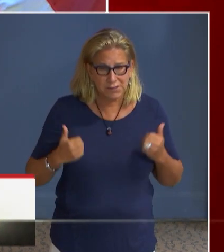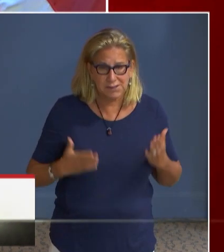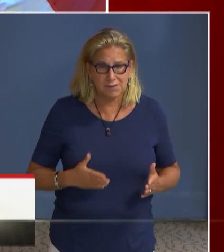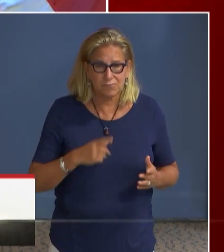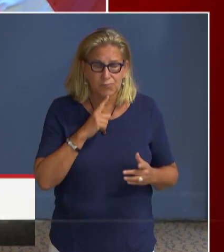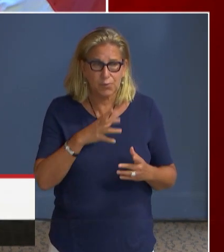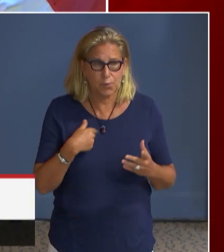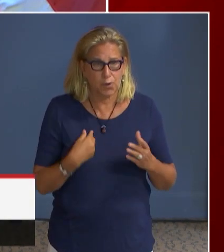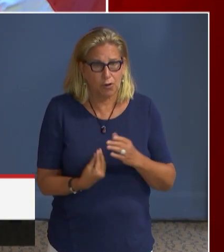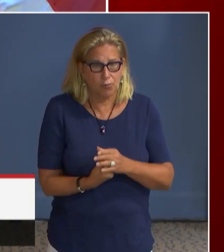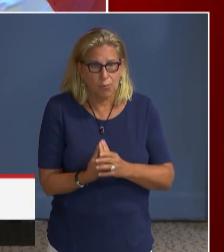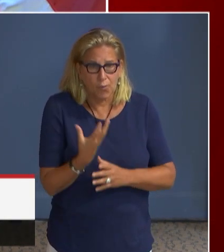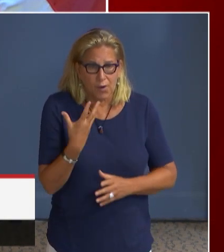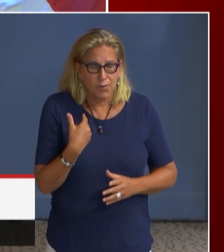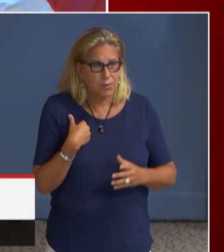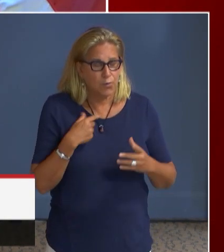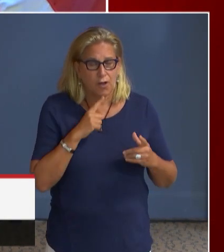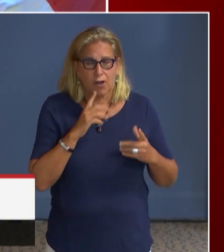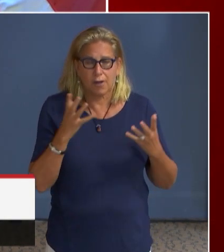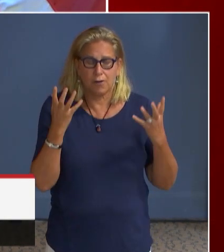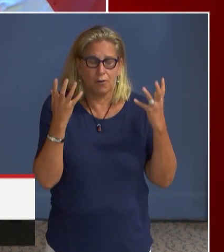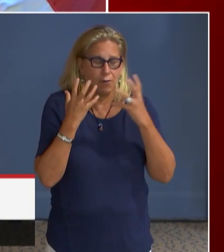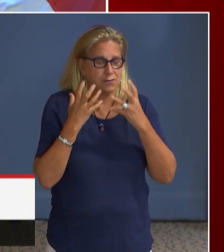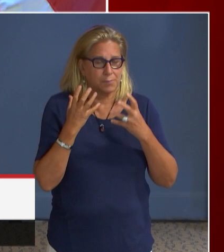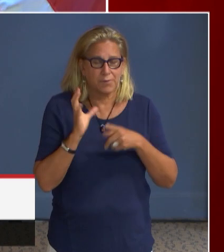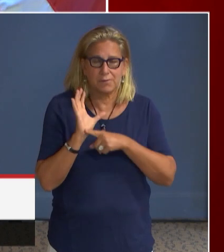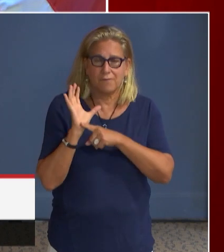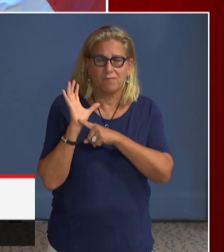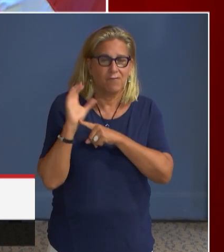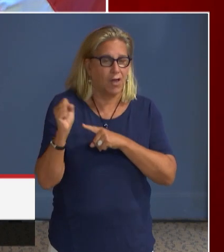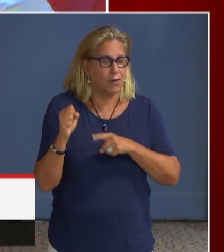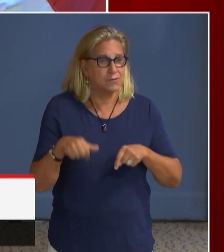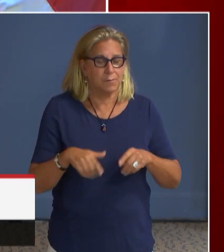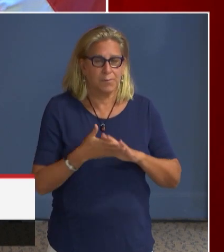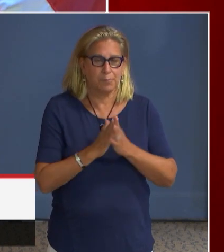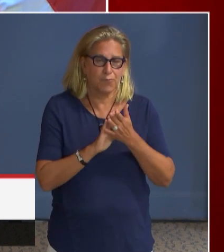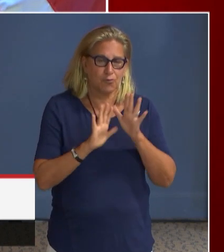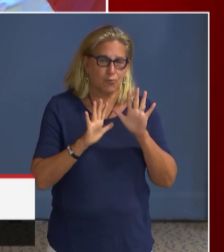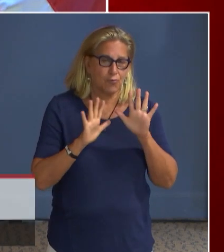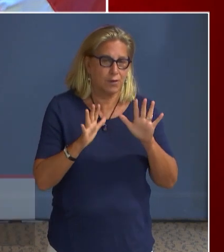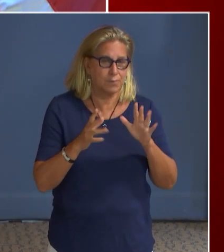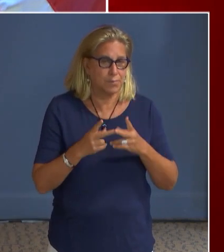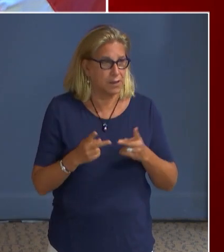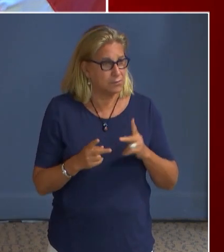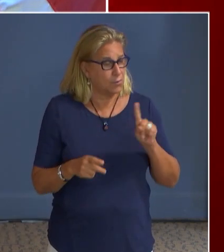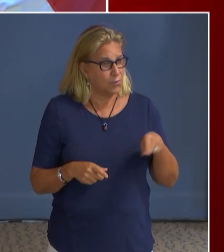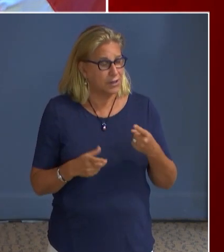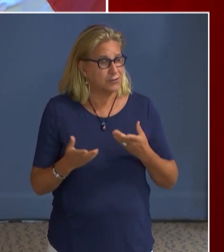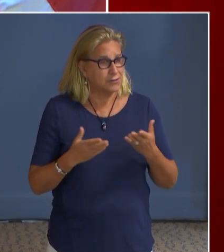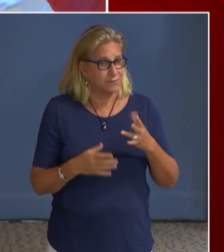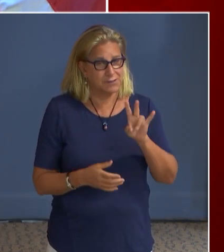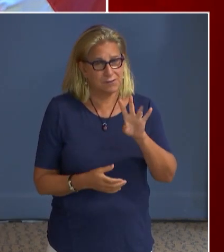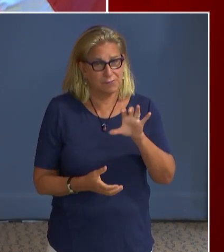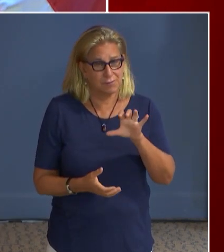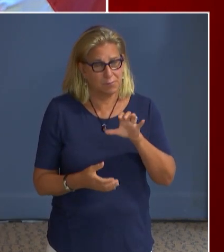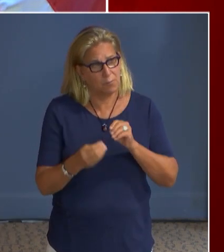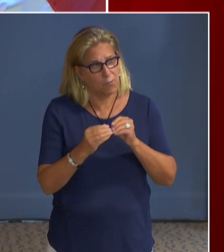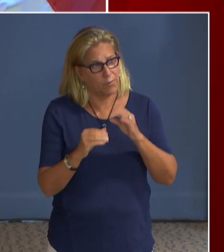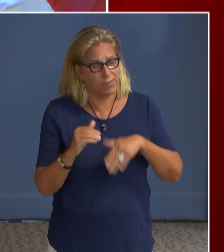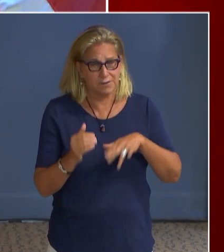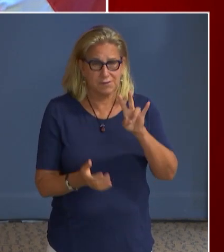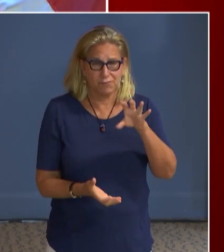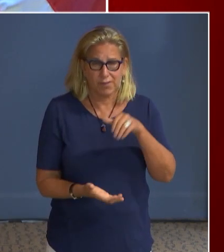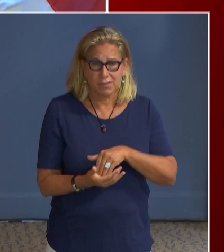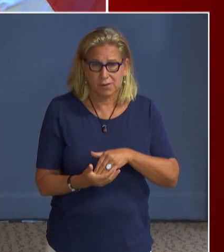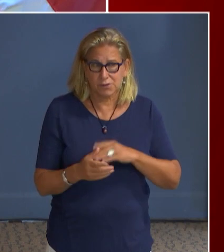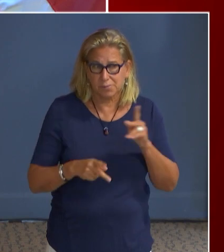city, and with more than 700,000 residents, we have an unwavering opportunity to attract and develop the nation's most talented